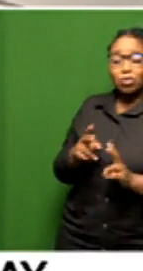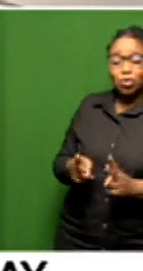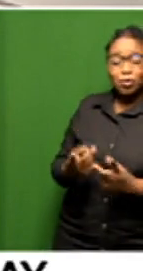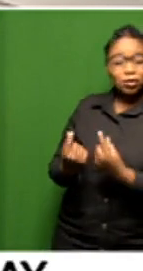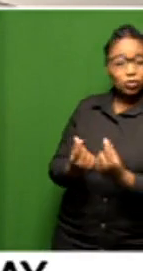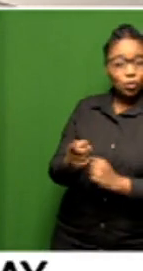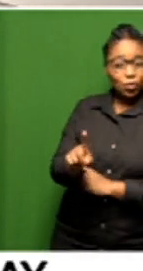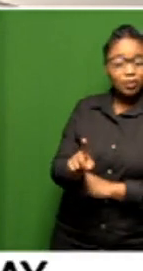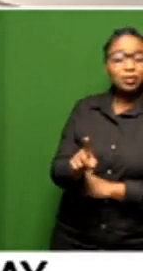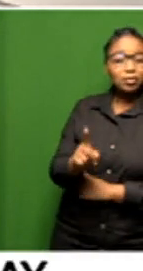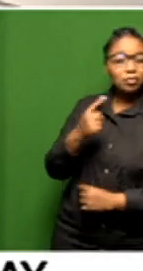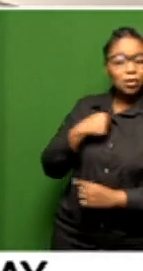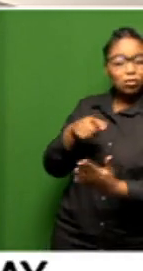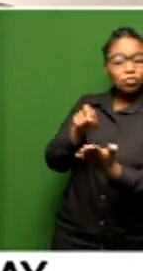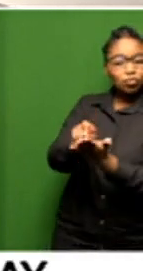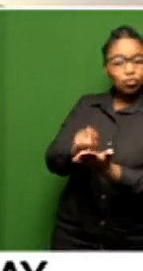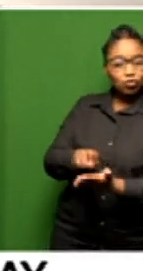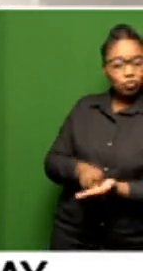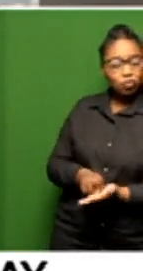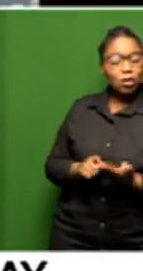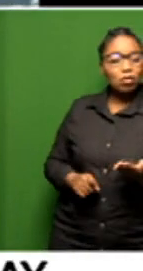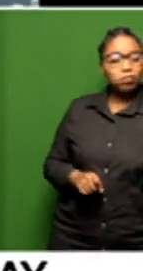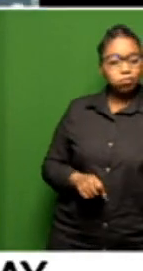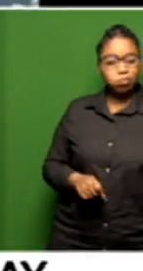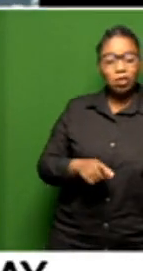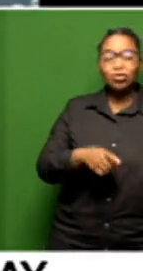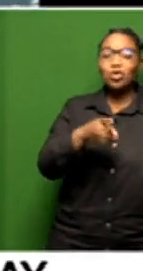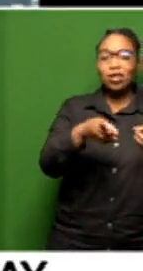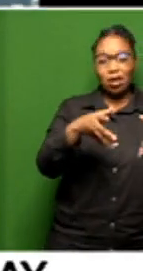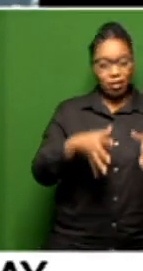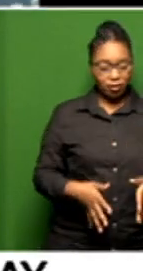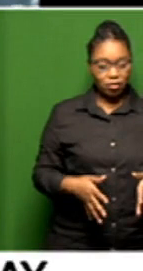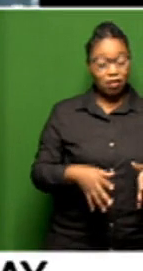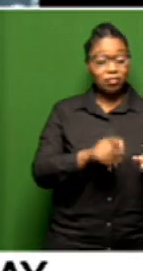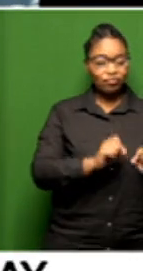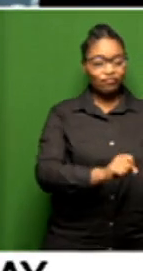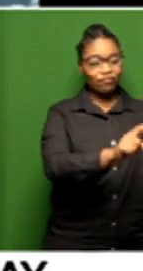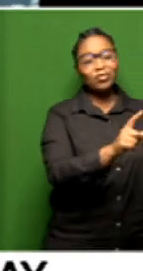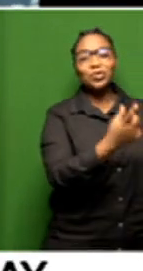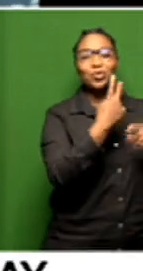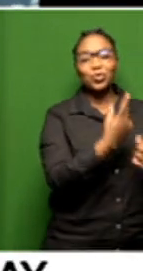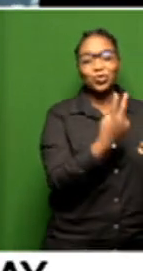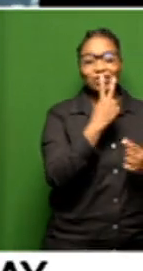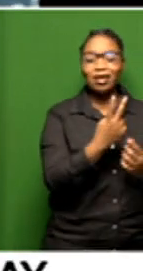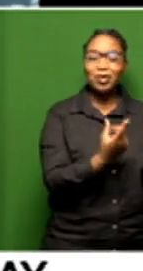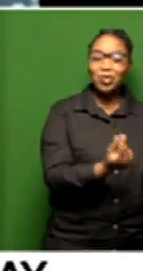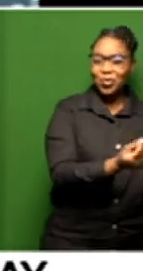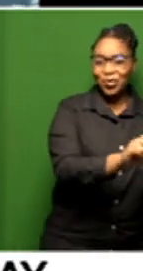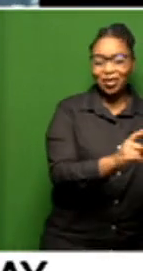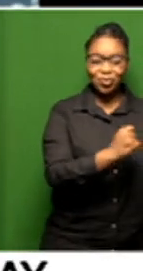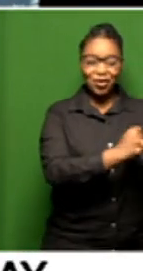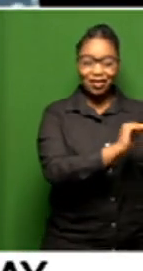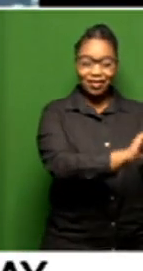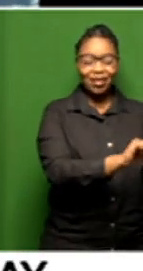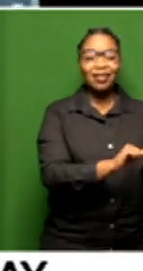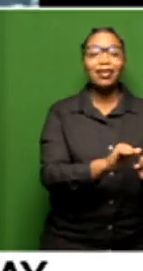do is just write and give to the director and let him do what he does best.